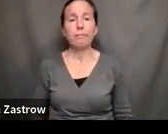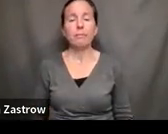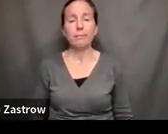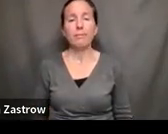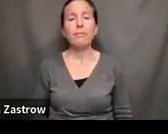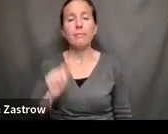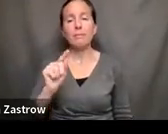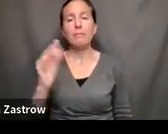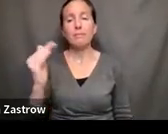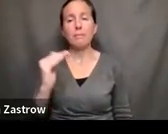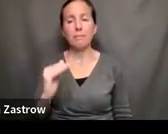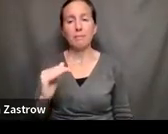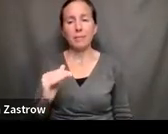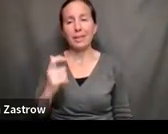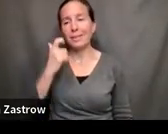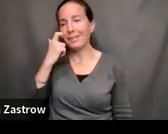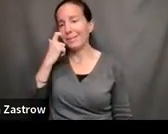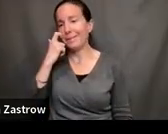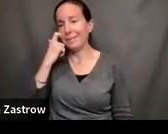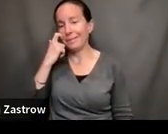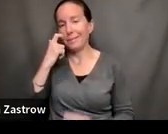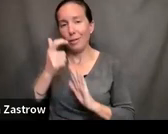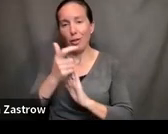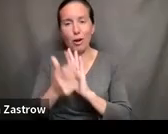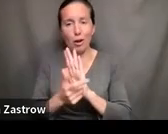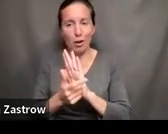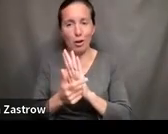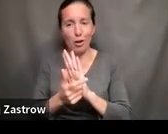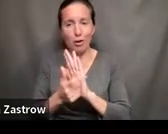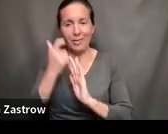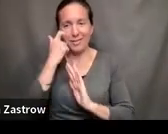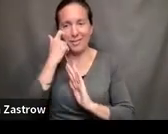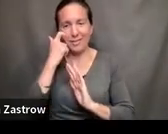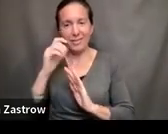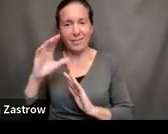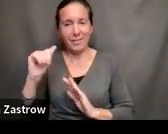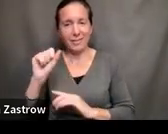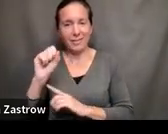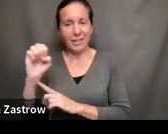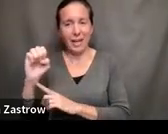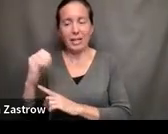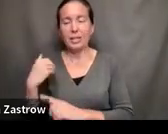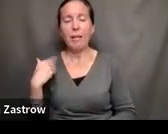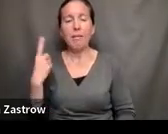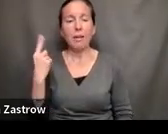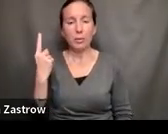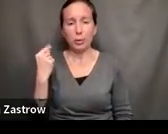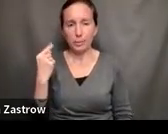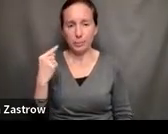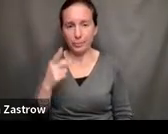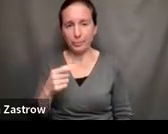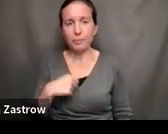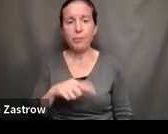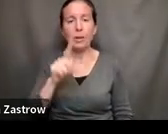This is a more recent case. This is from last year, 2023.